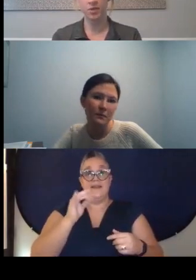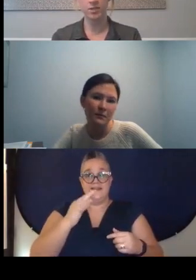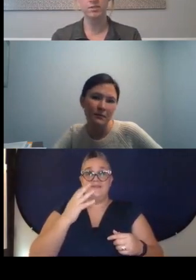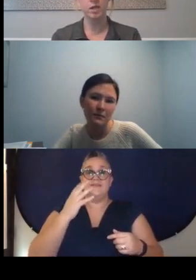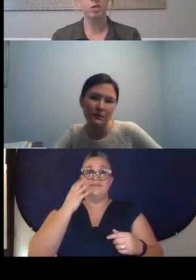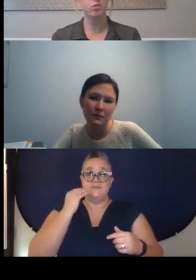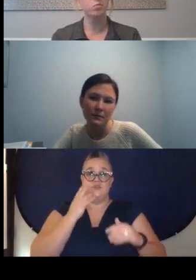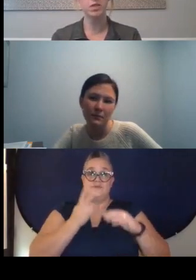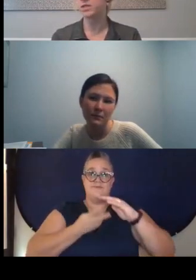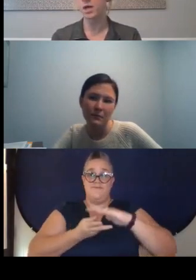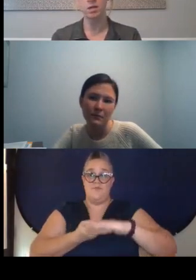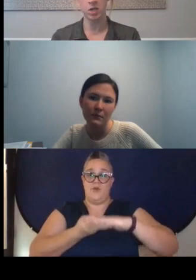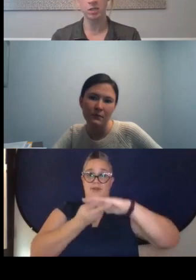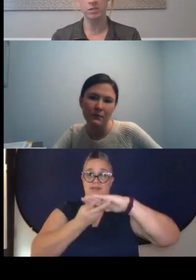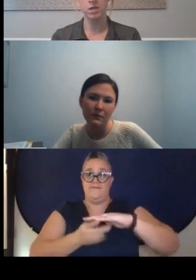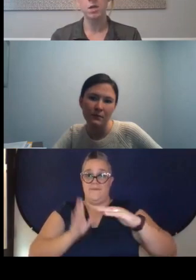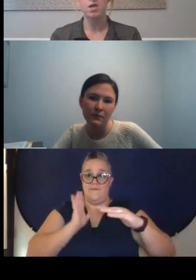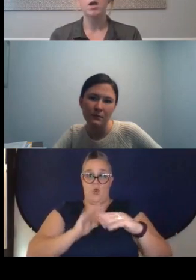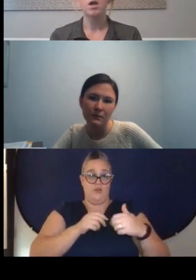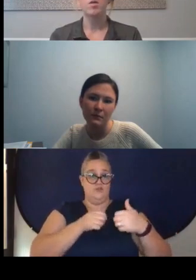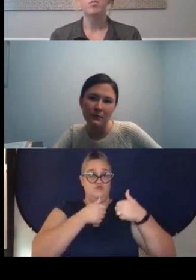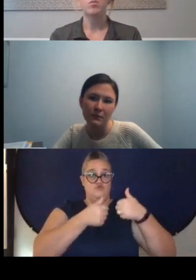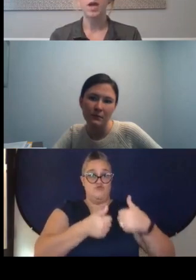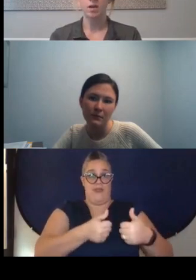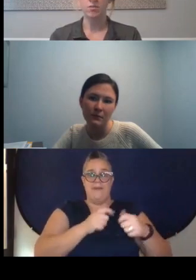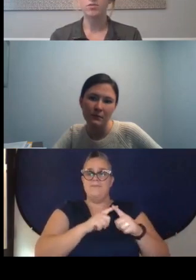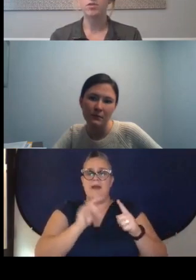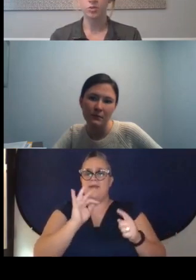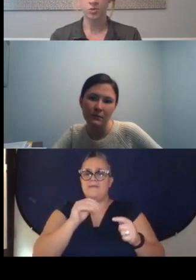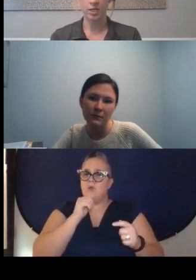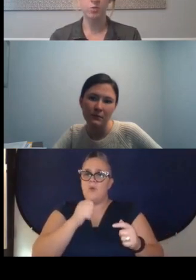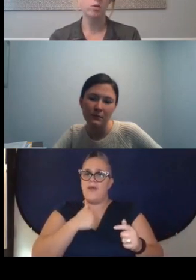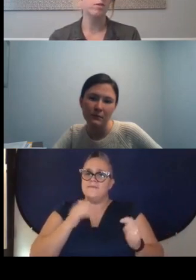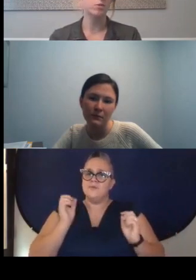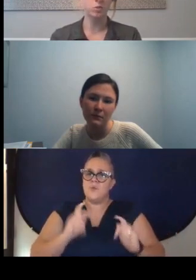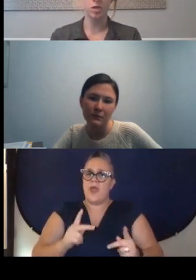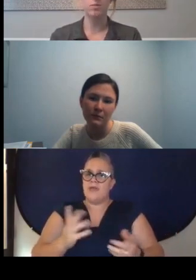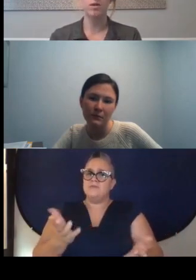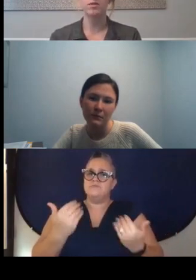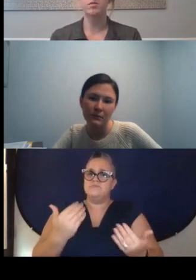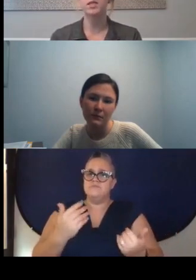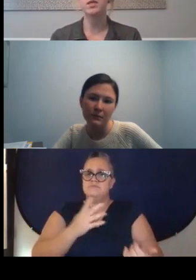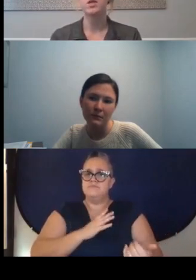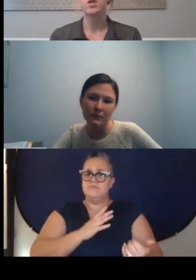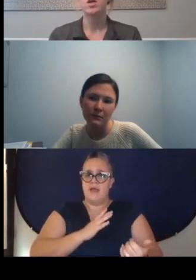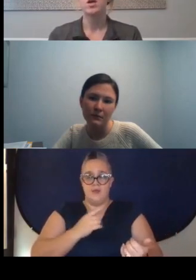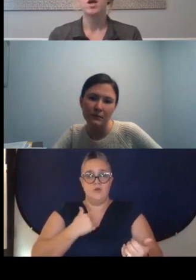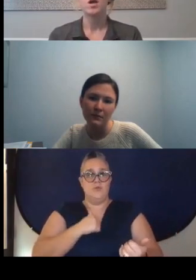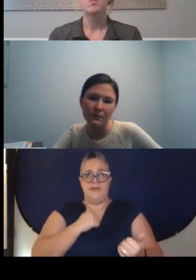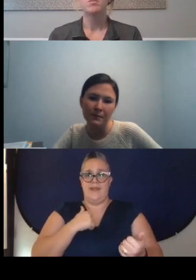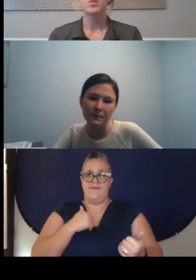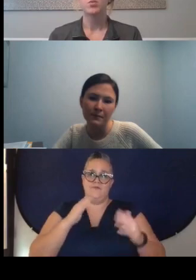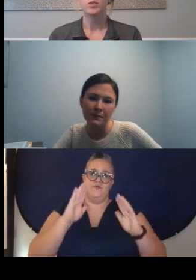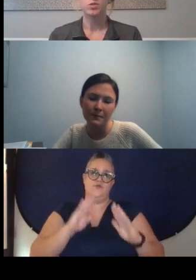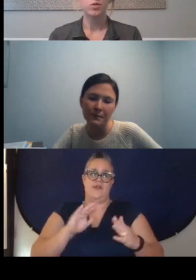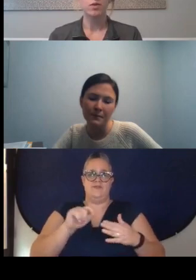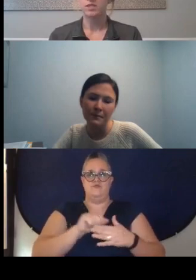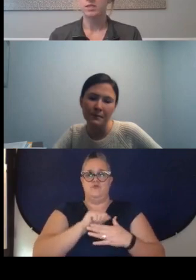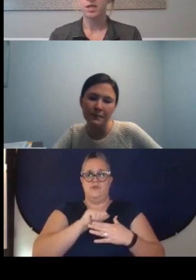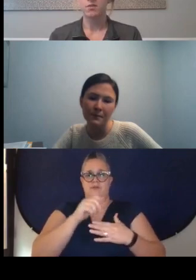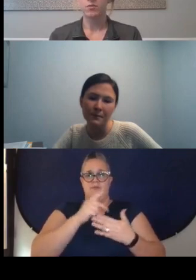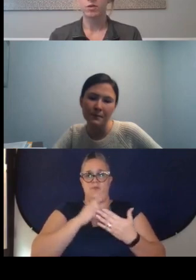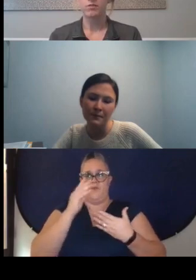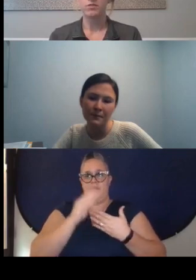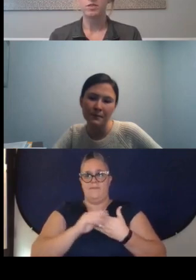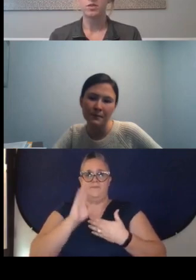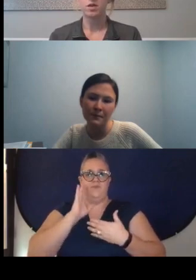is very desirable, but not a must. We have good training programs. We'll talk about it in a minute. But we do,